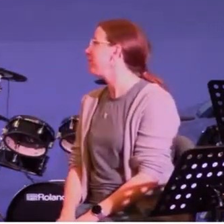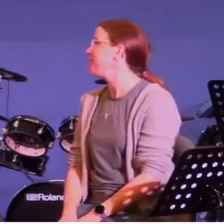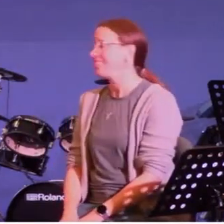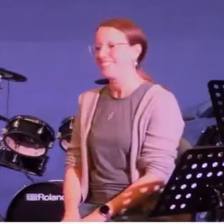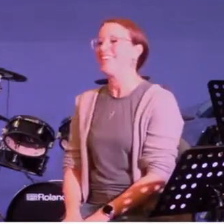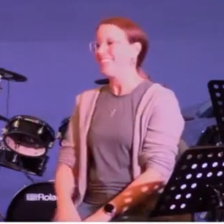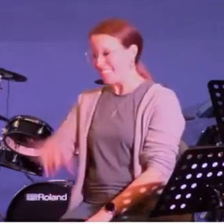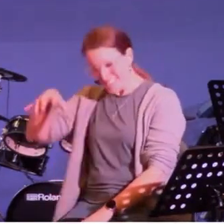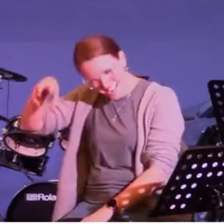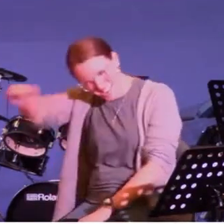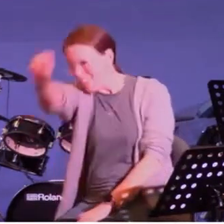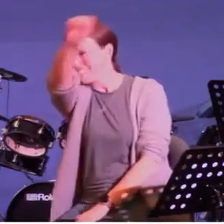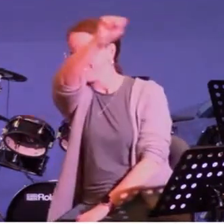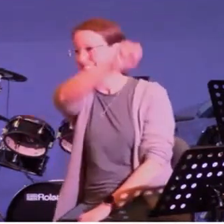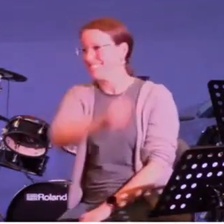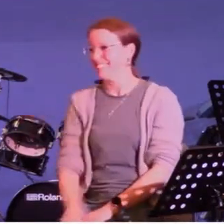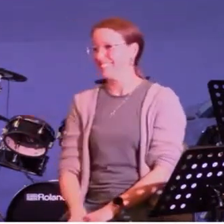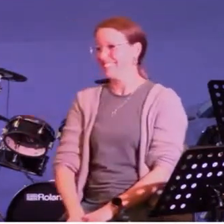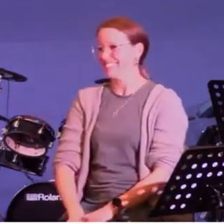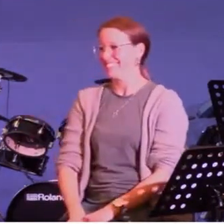Heck yeah, they do.